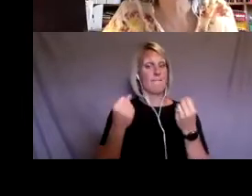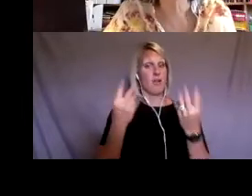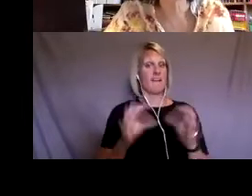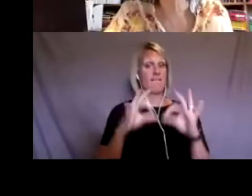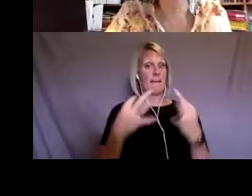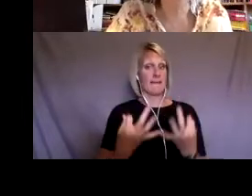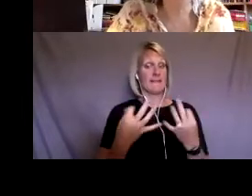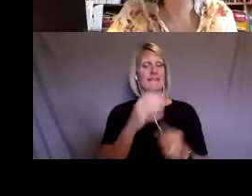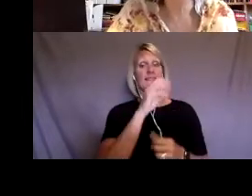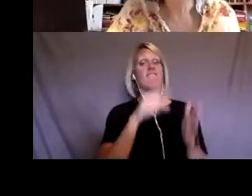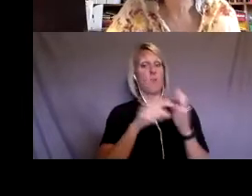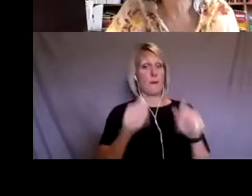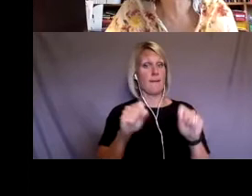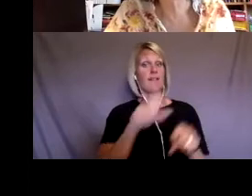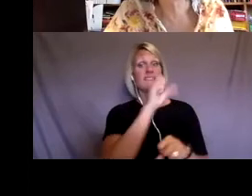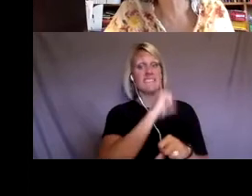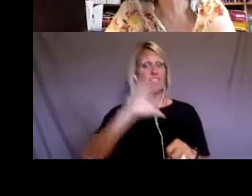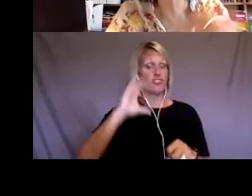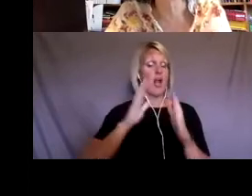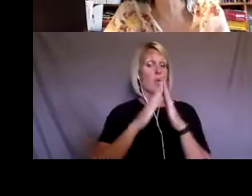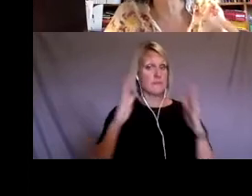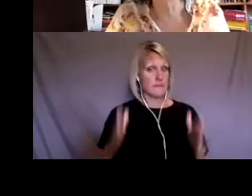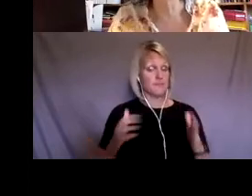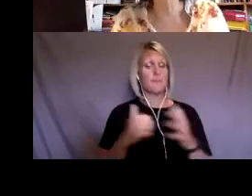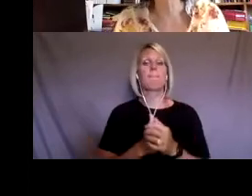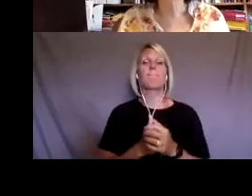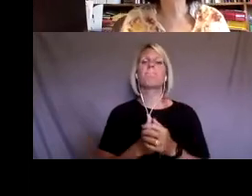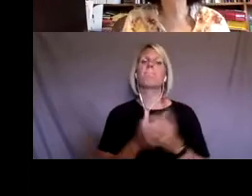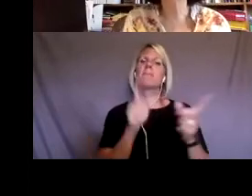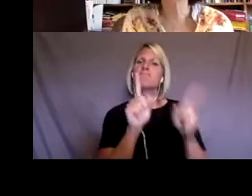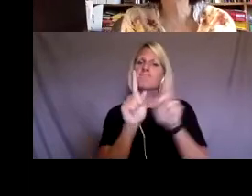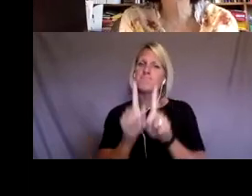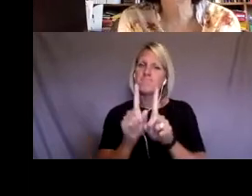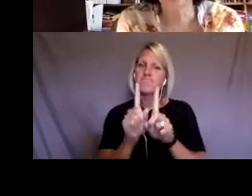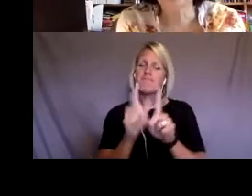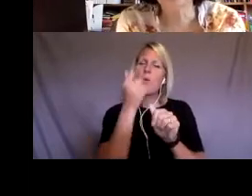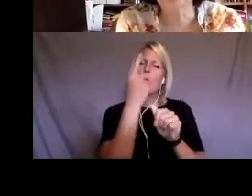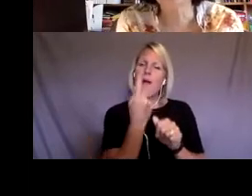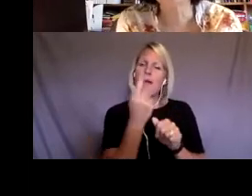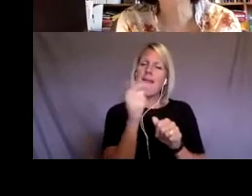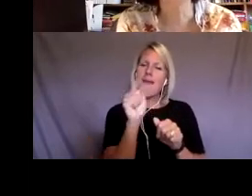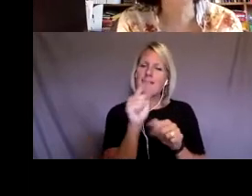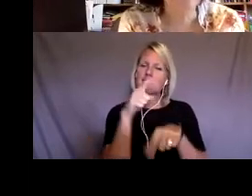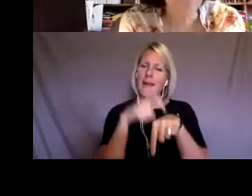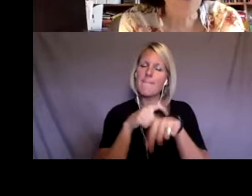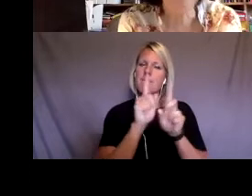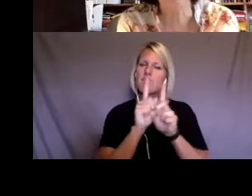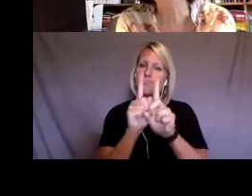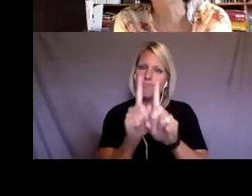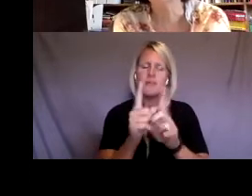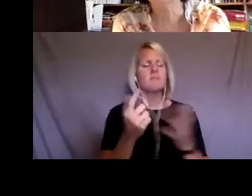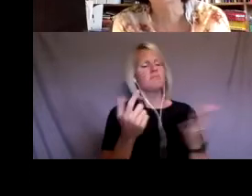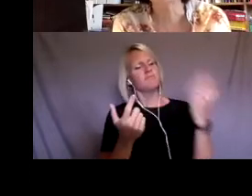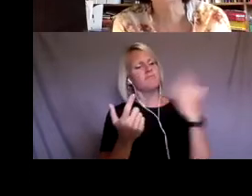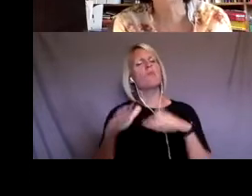housing. And we would take them one by one, and we would ask them to take a walk around the